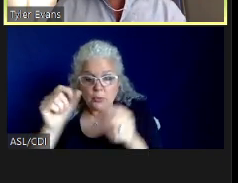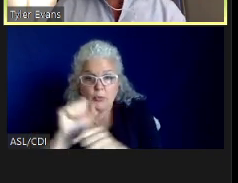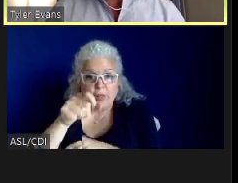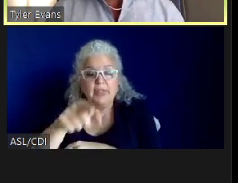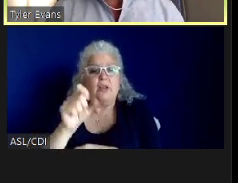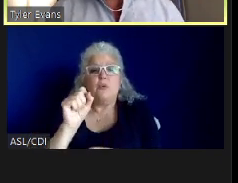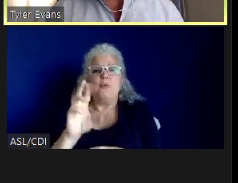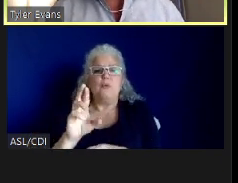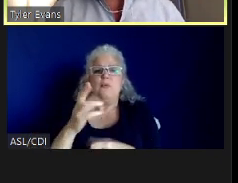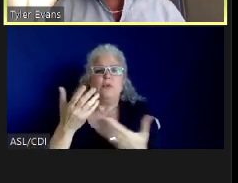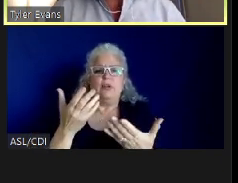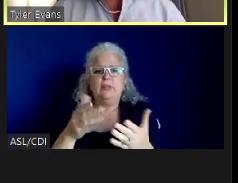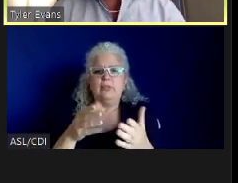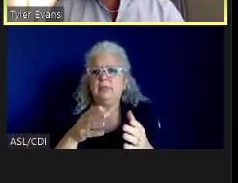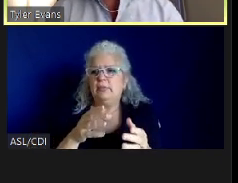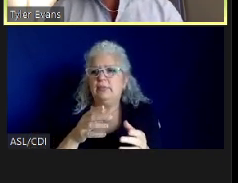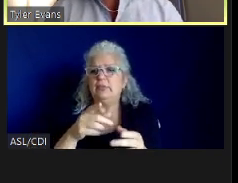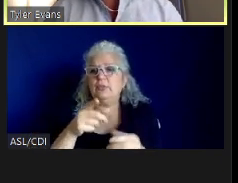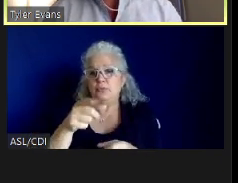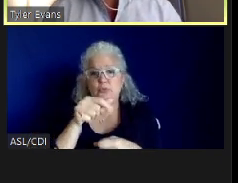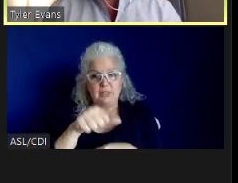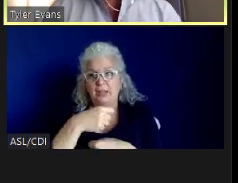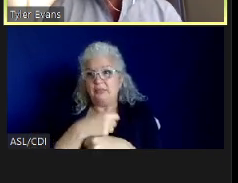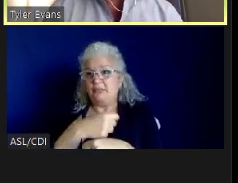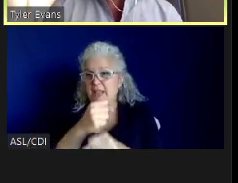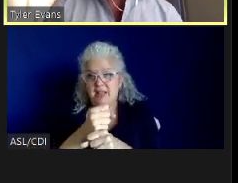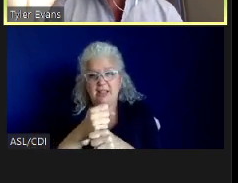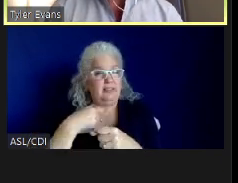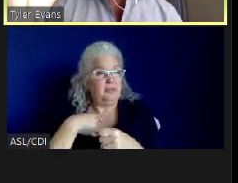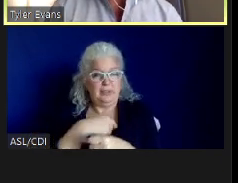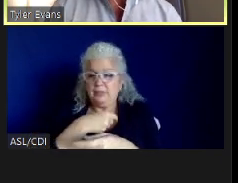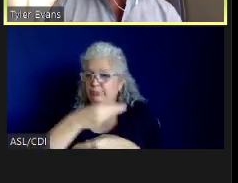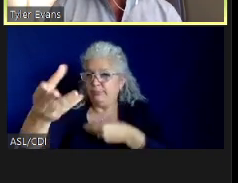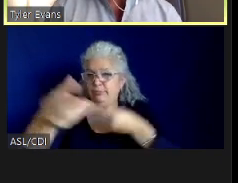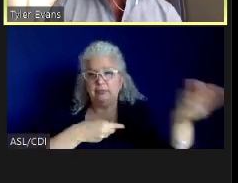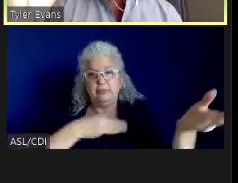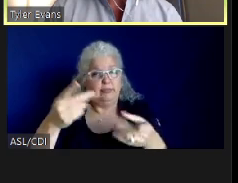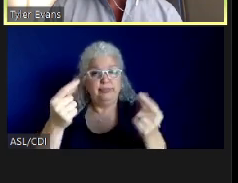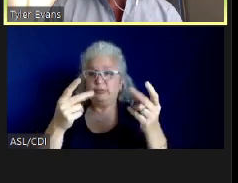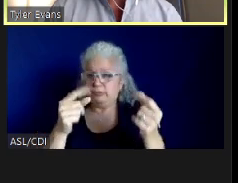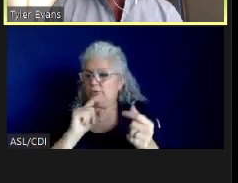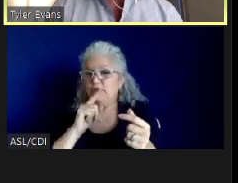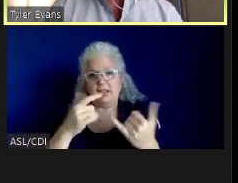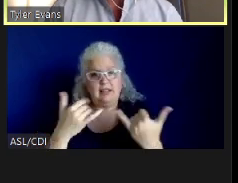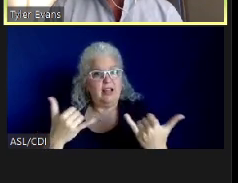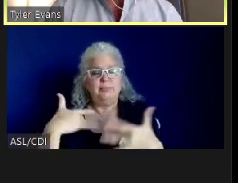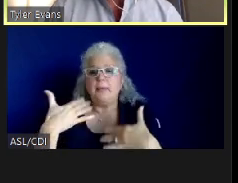to get doses in people's arms and get them safe. Next slide.